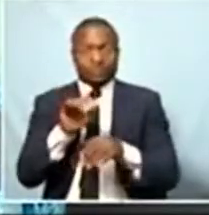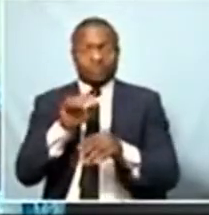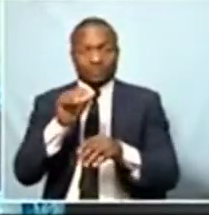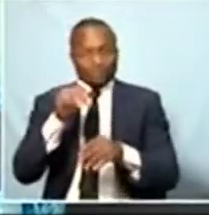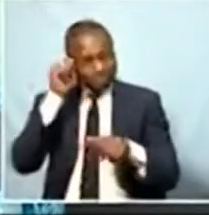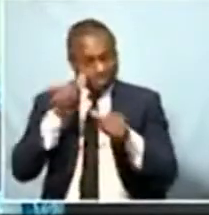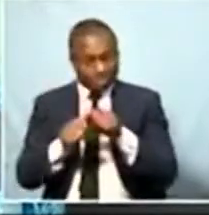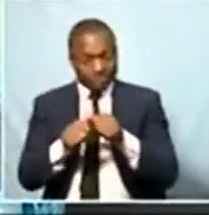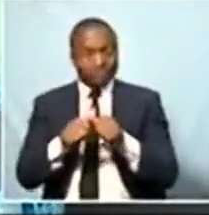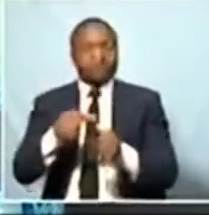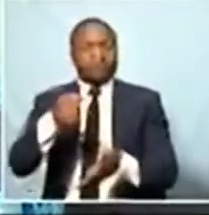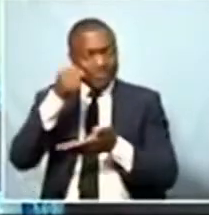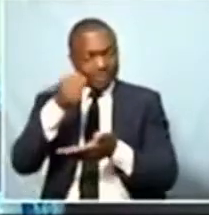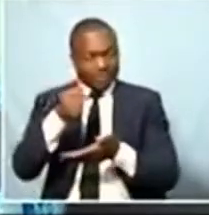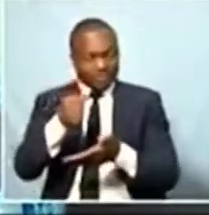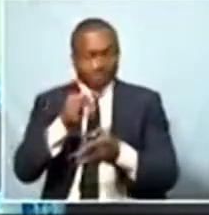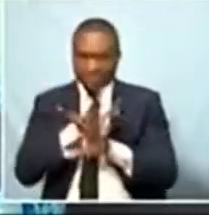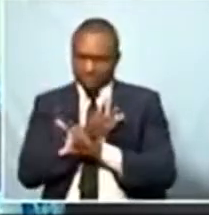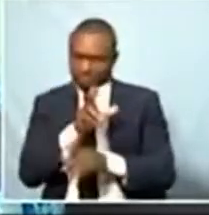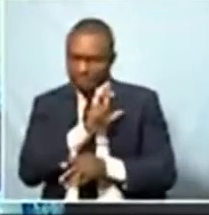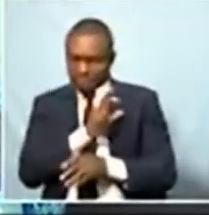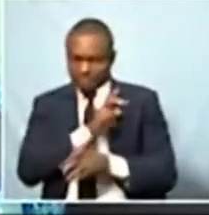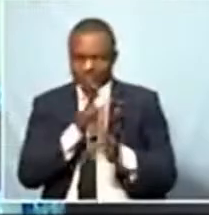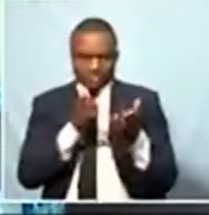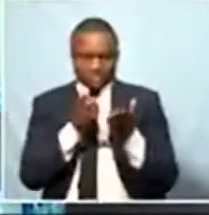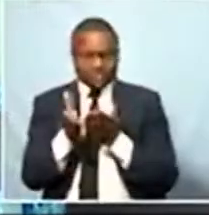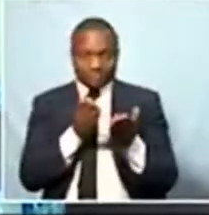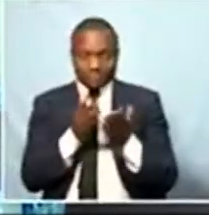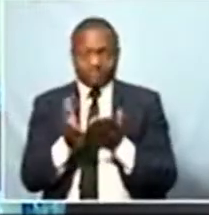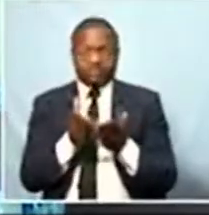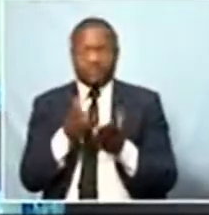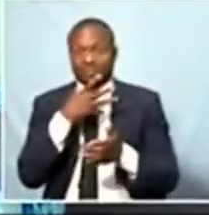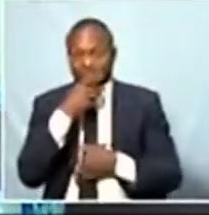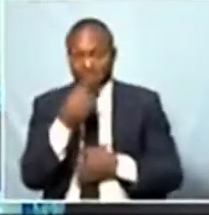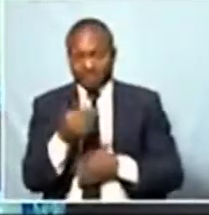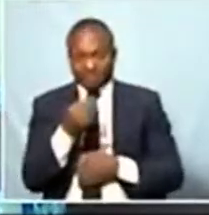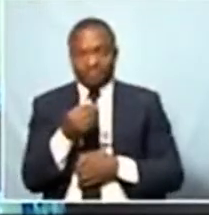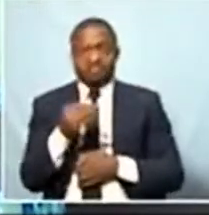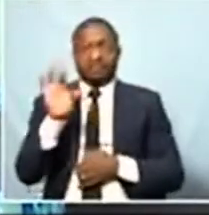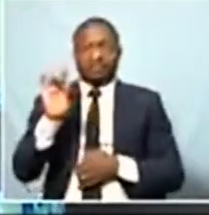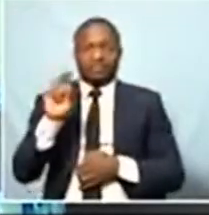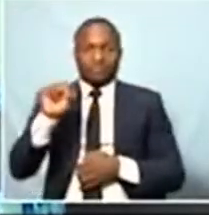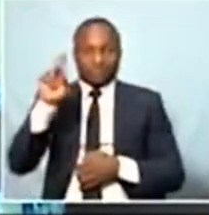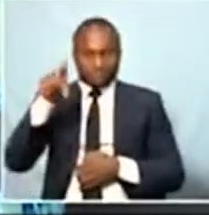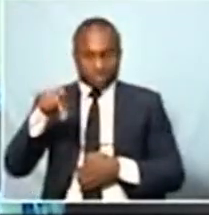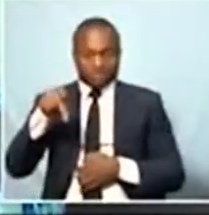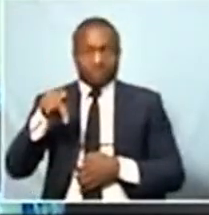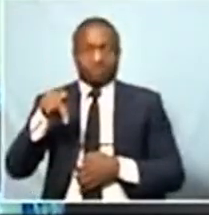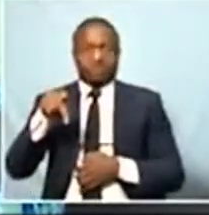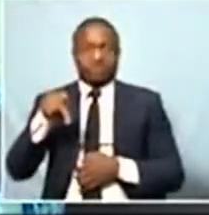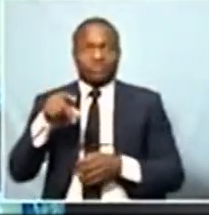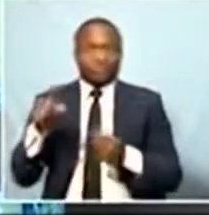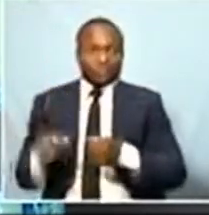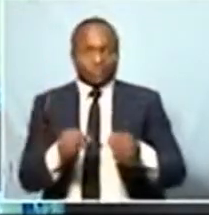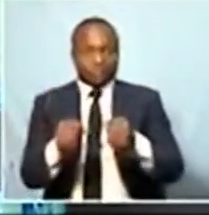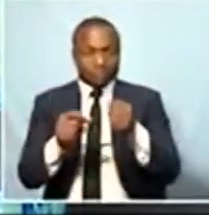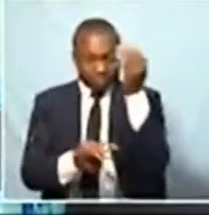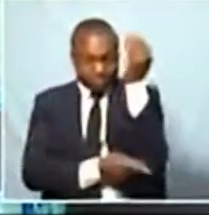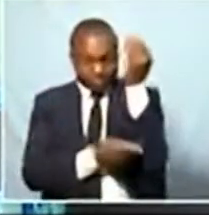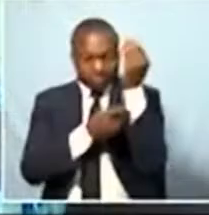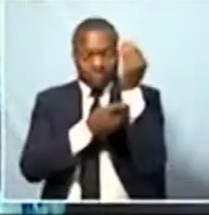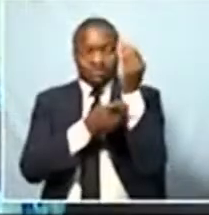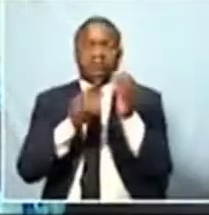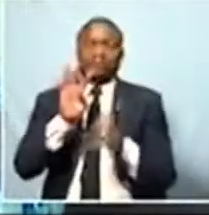commends the estimated budget allocation for the Zambia Police Service Commission as it aligns with the 8th National Development Plan in relation to Strategic Development